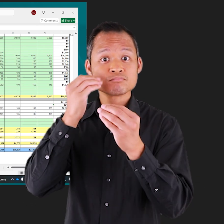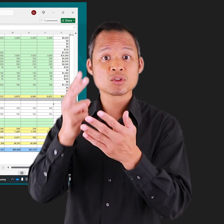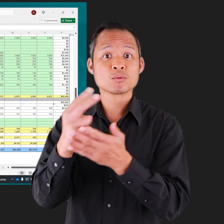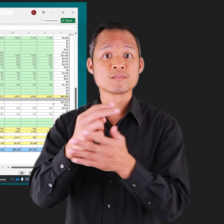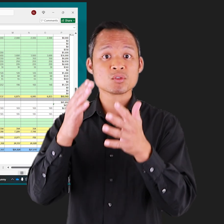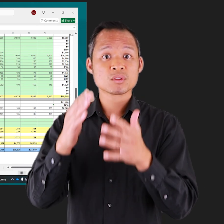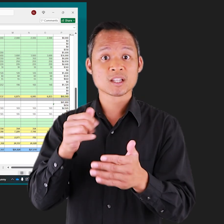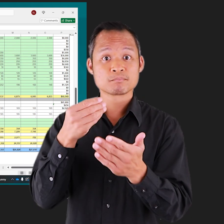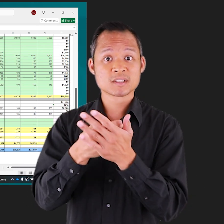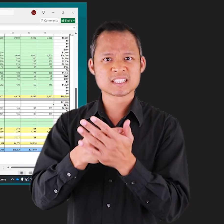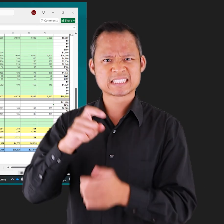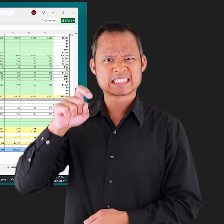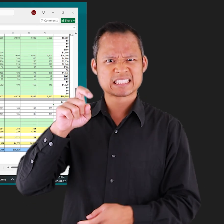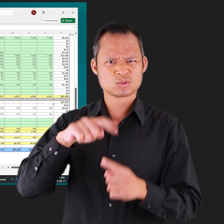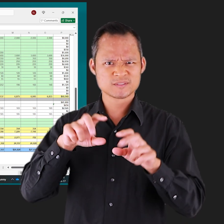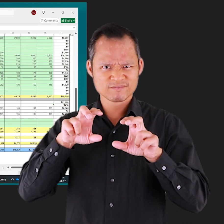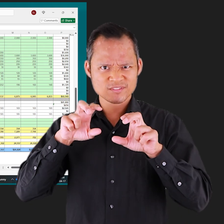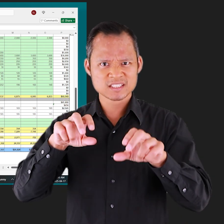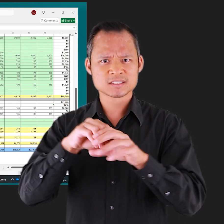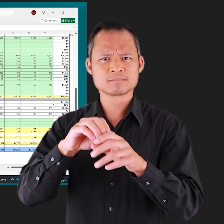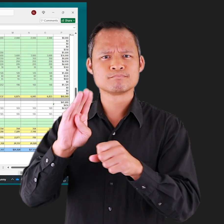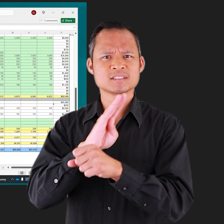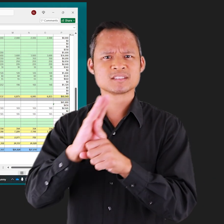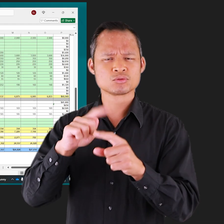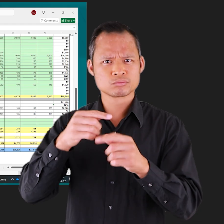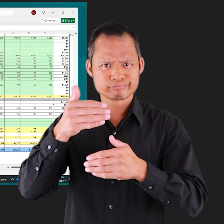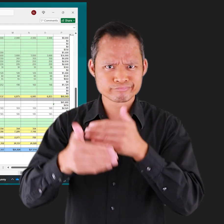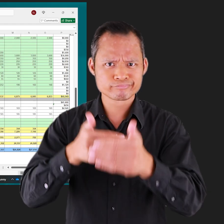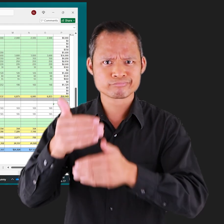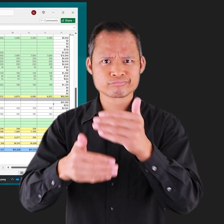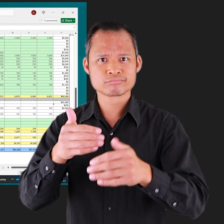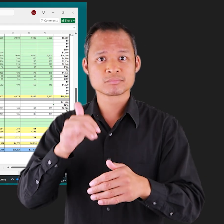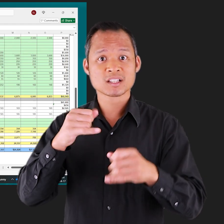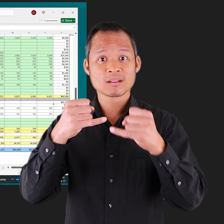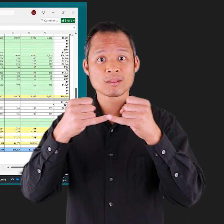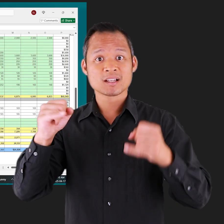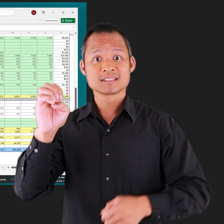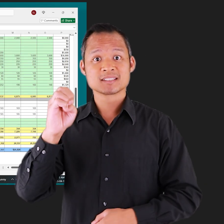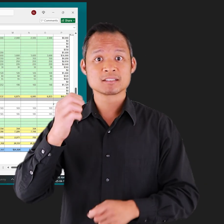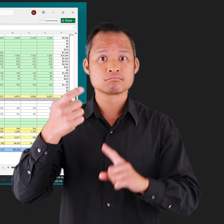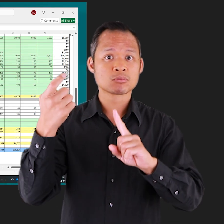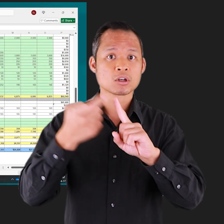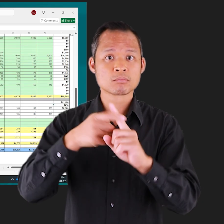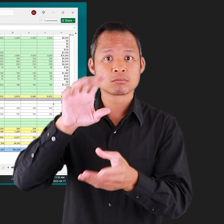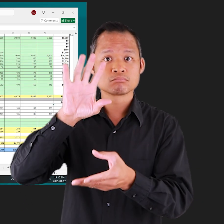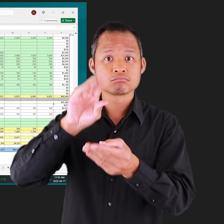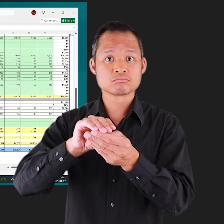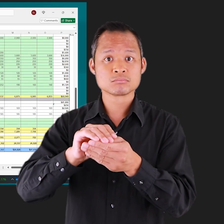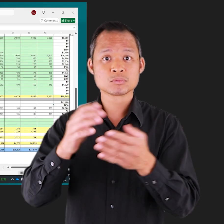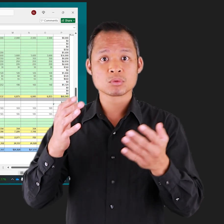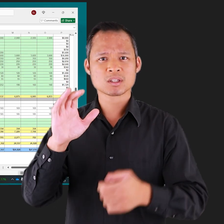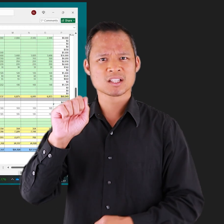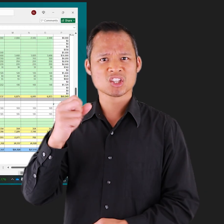$41,400. This tells the reader that you need that money to spend to move your business forward. In line E, it